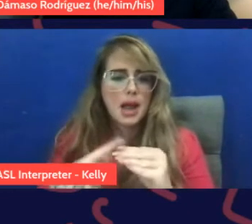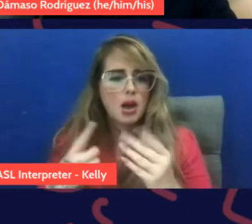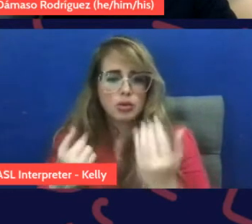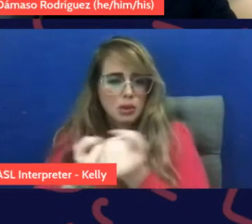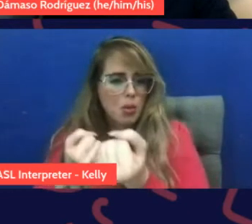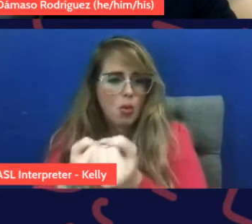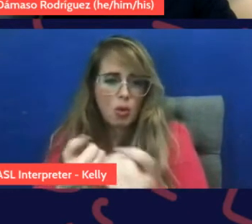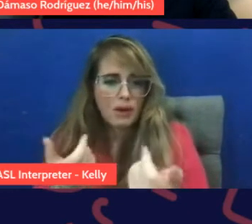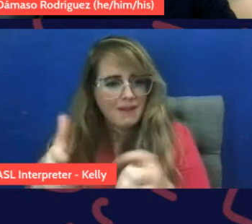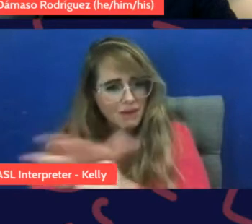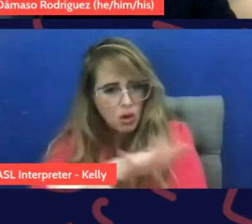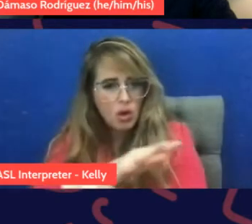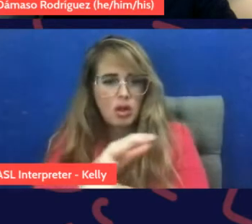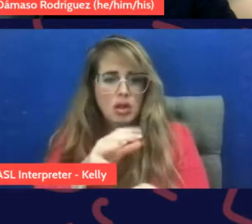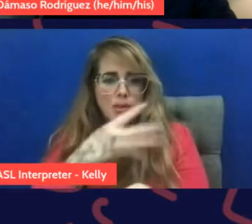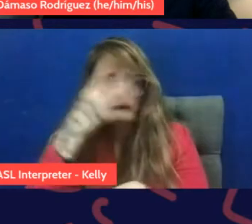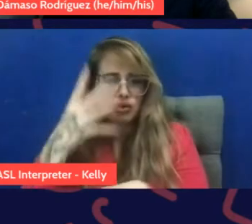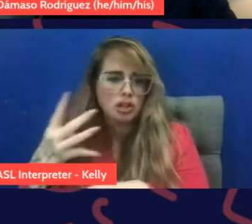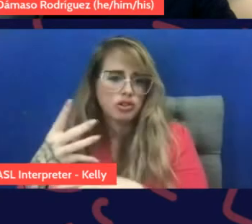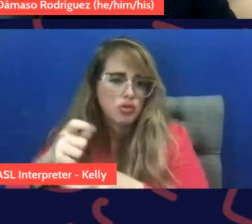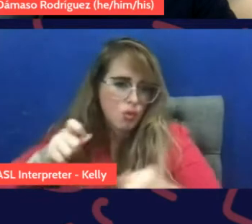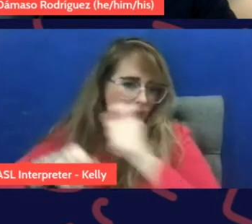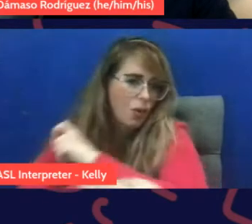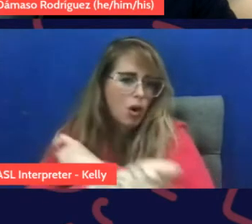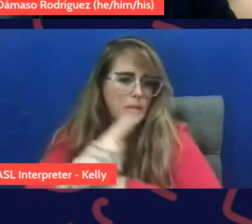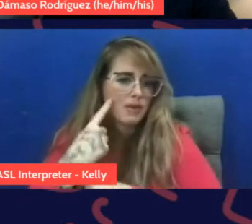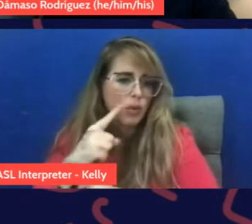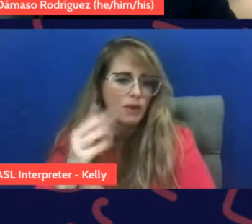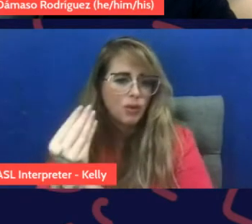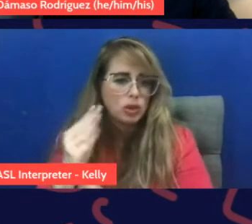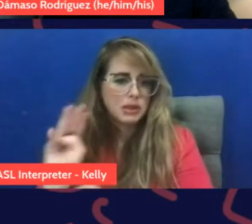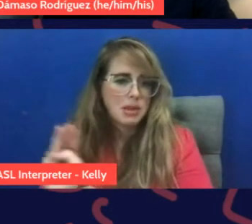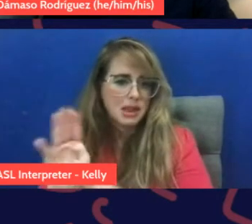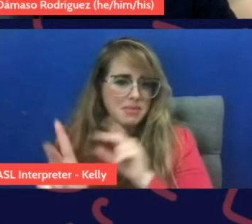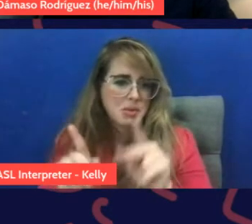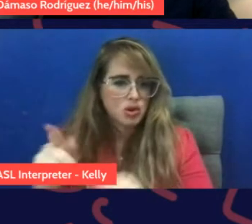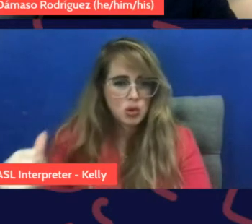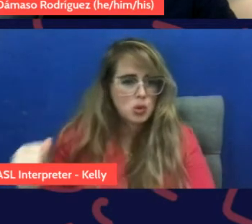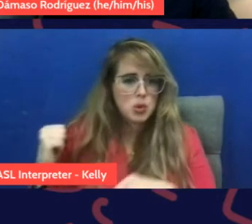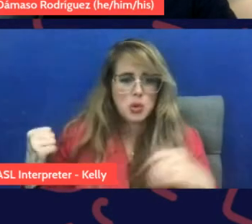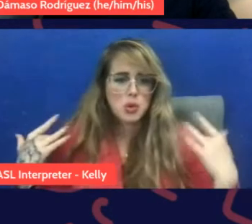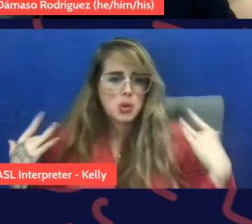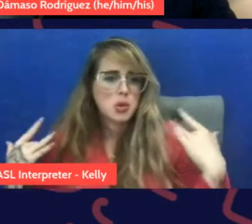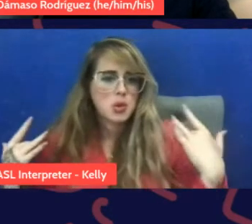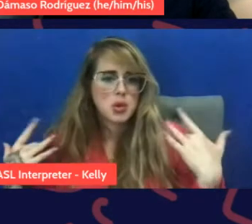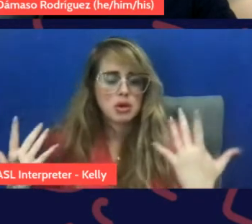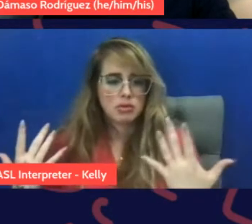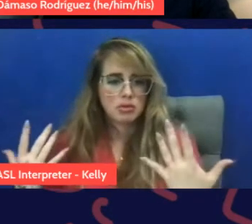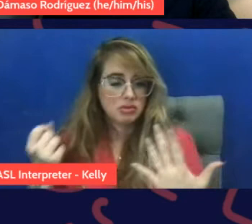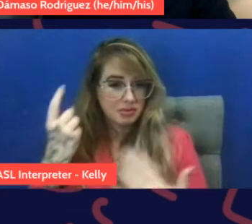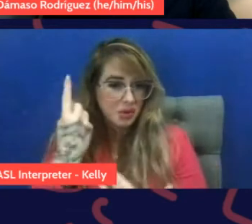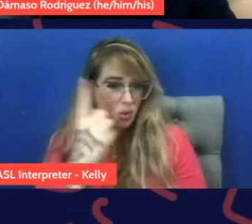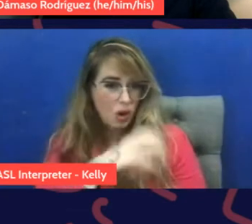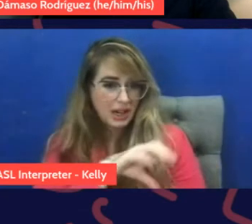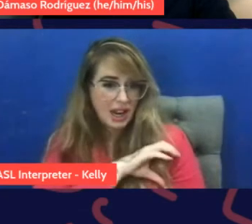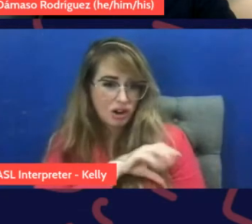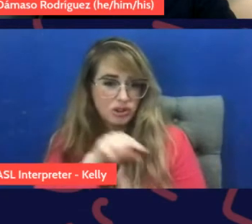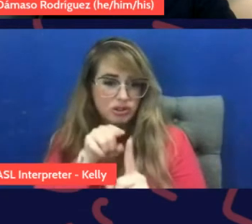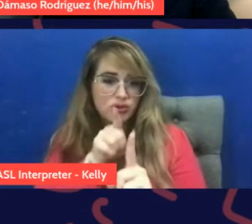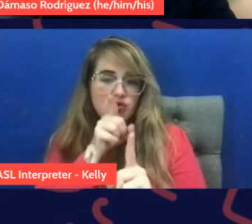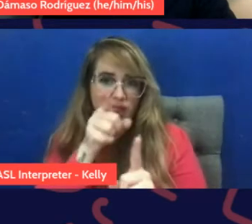supporting a full immigration reform for 14 million people. And so one of the characters was